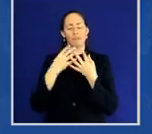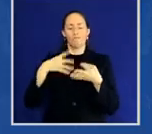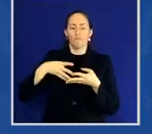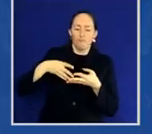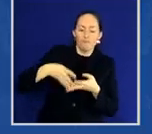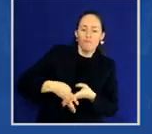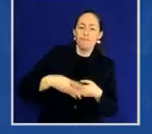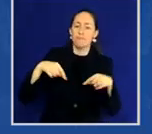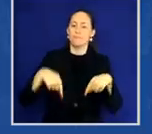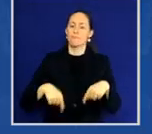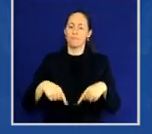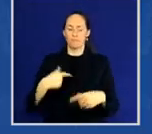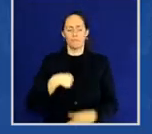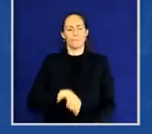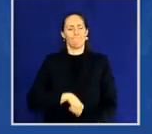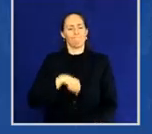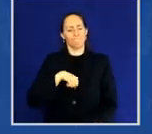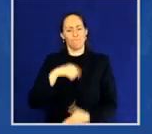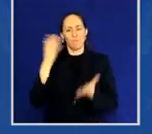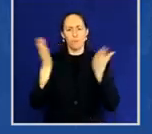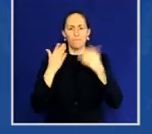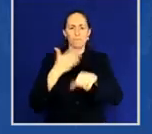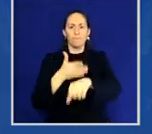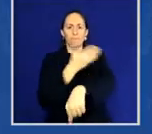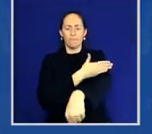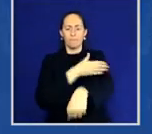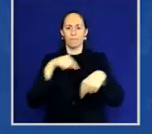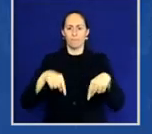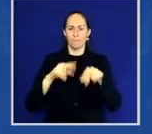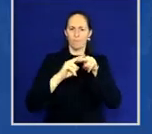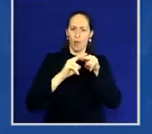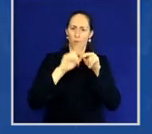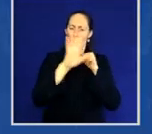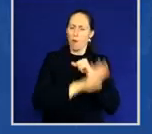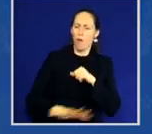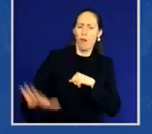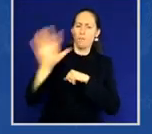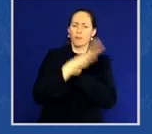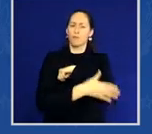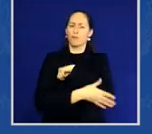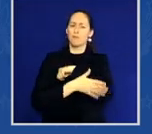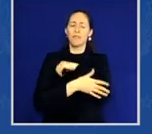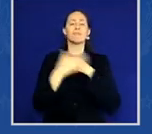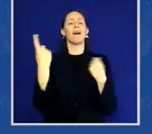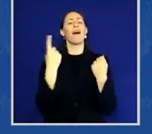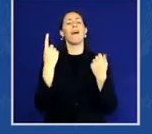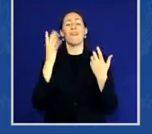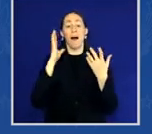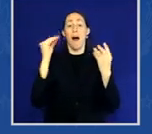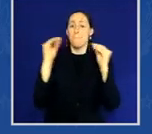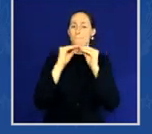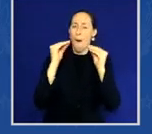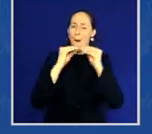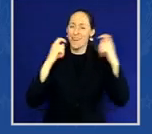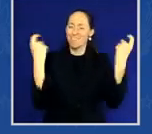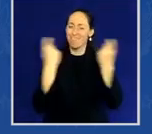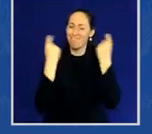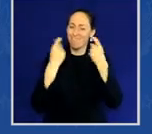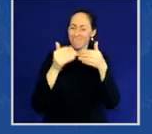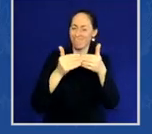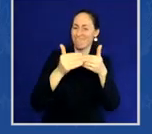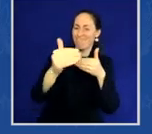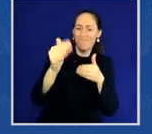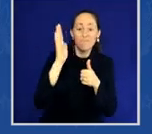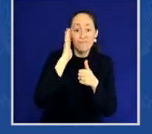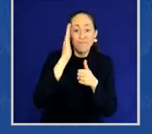country. We have much to celebrate today and more to look forward to in the future. In closing, I'd like to thank those who paved the